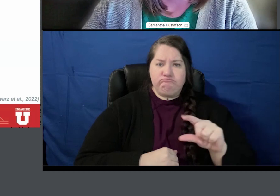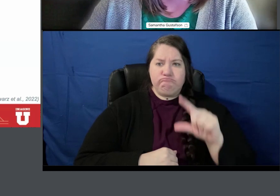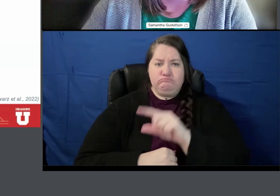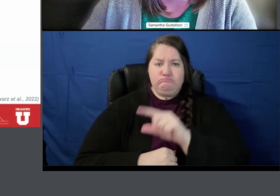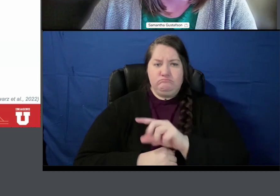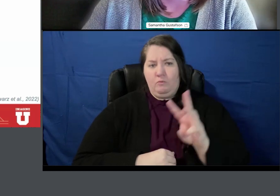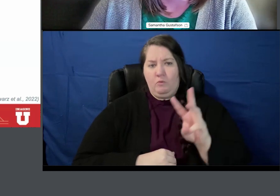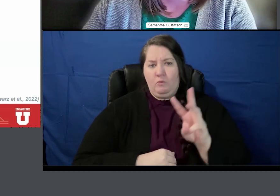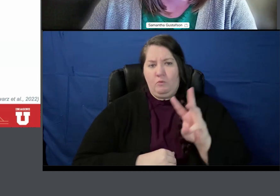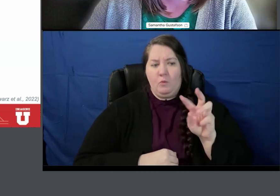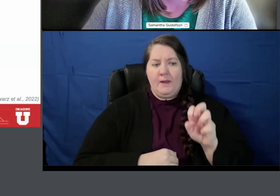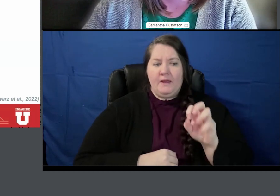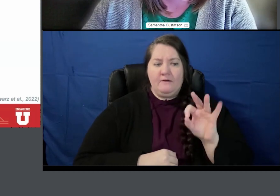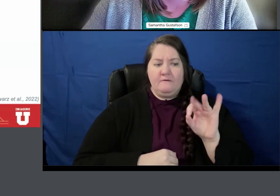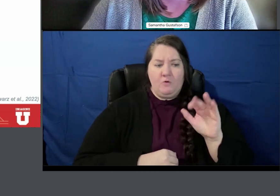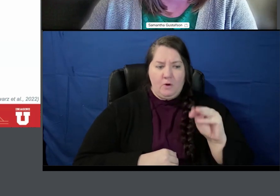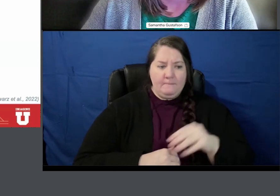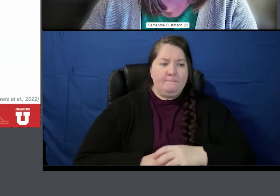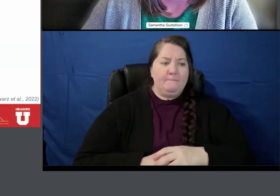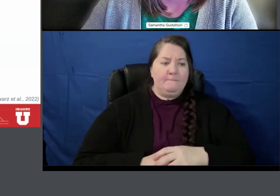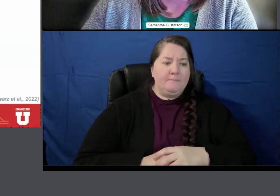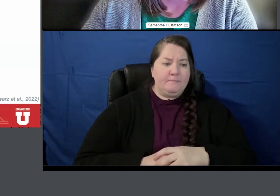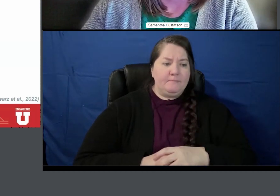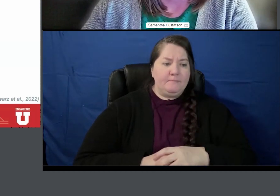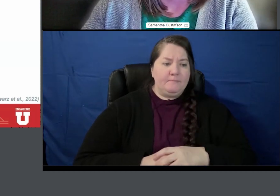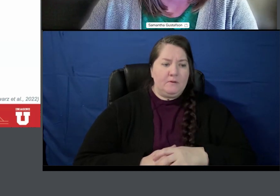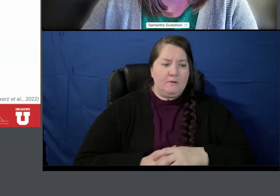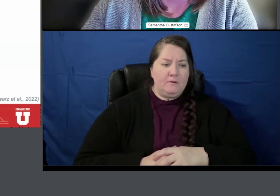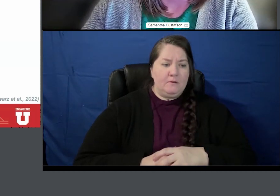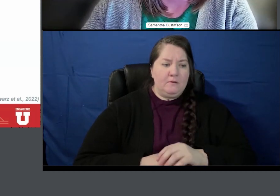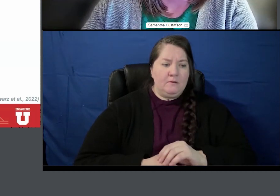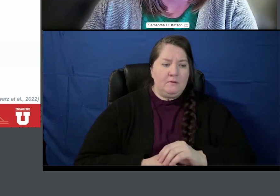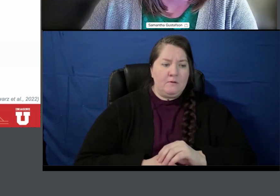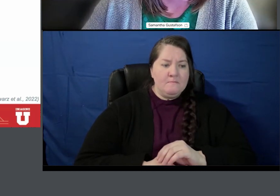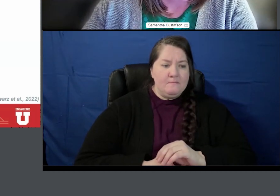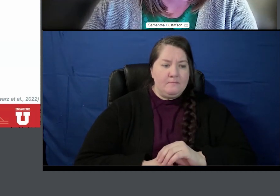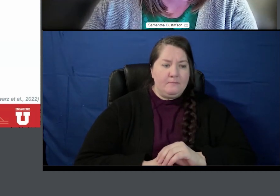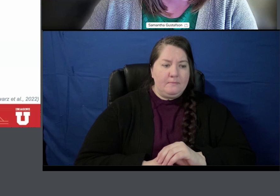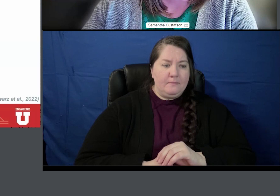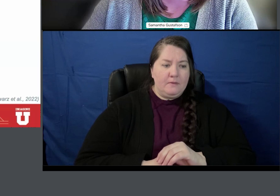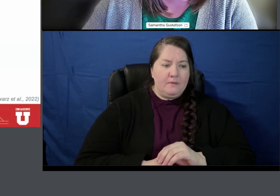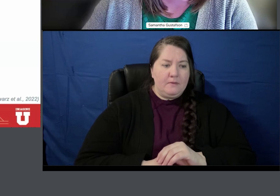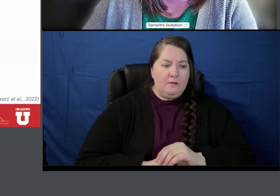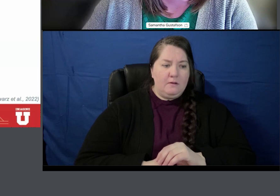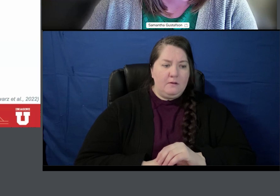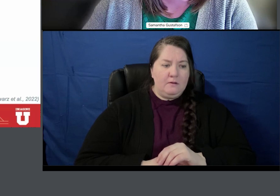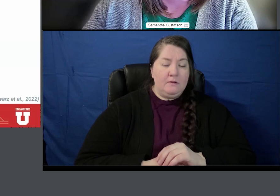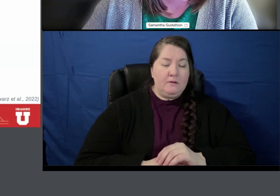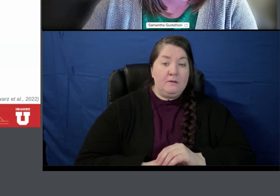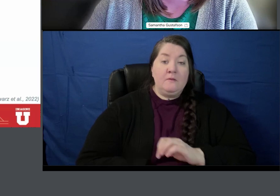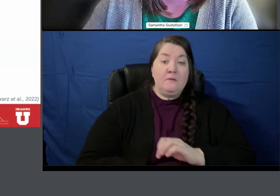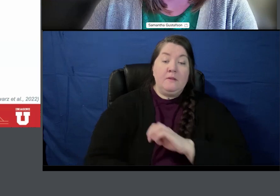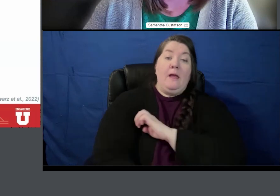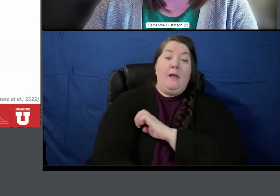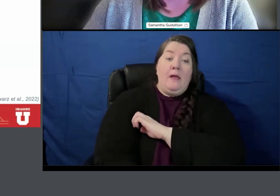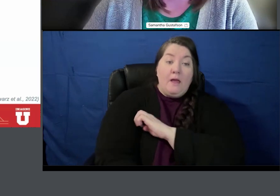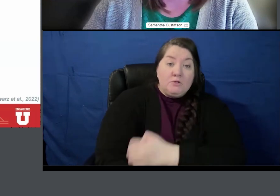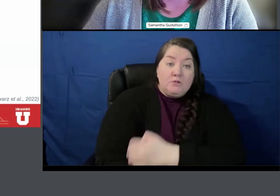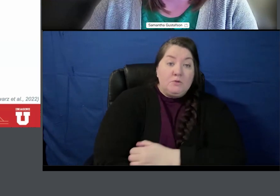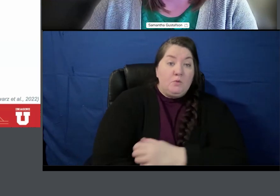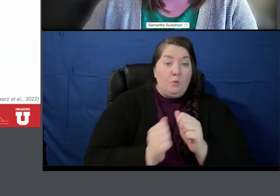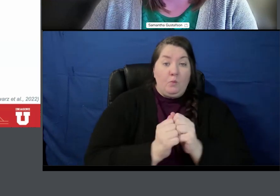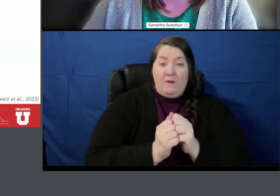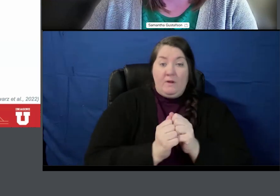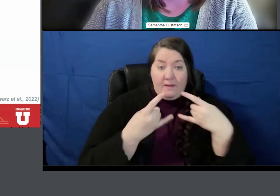um, choose to see here, and you have the energy of no face